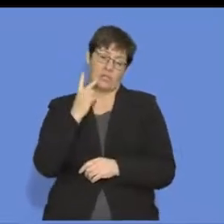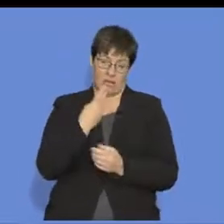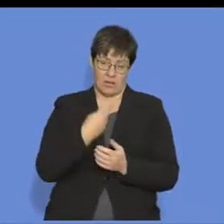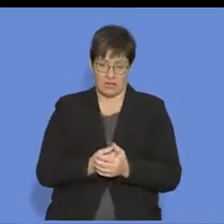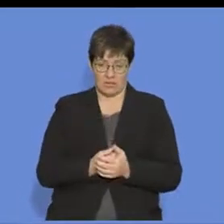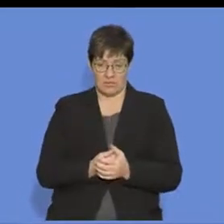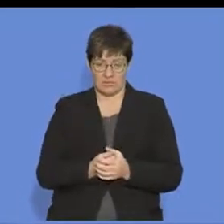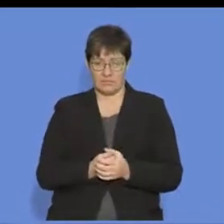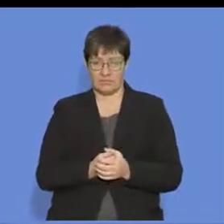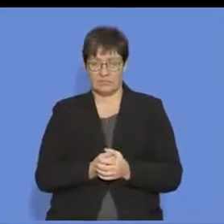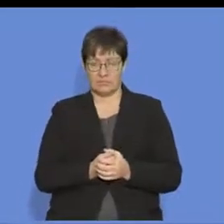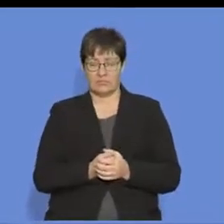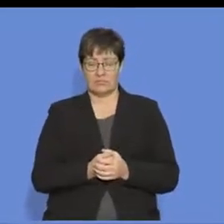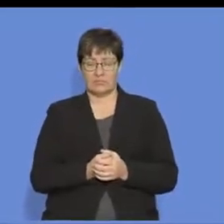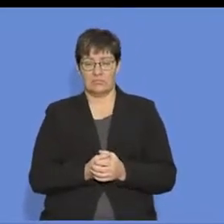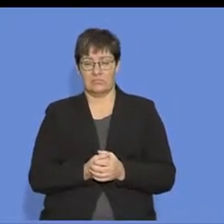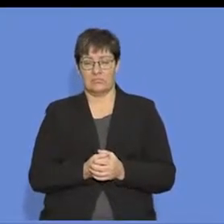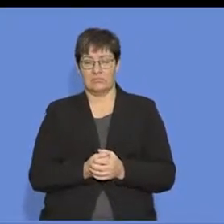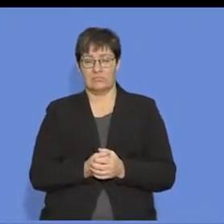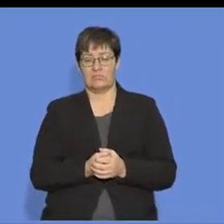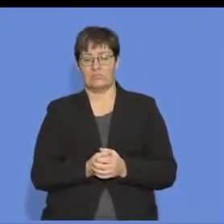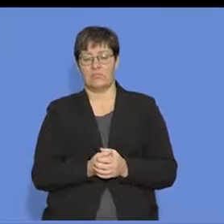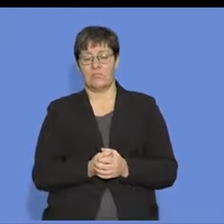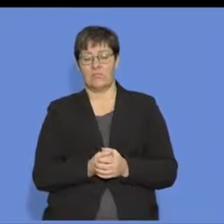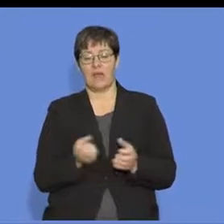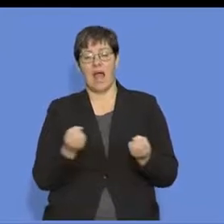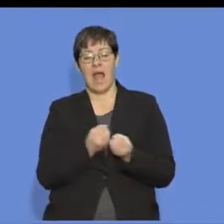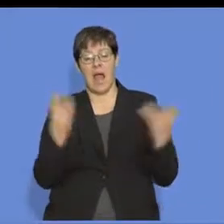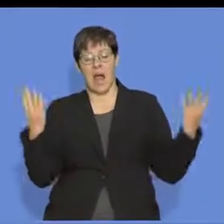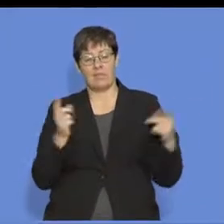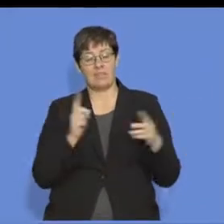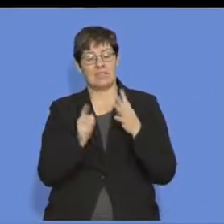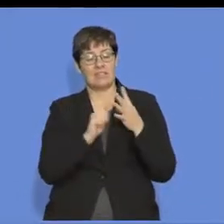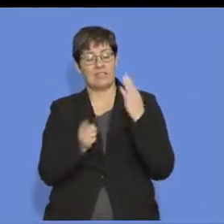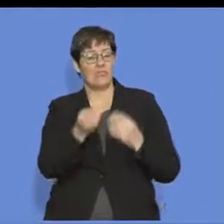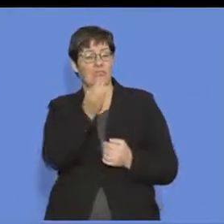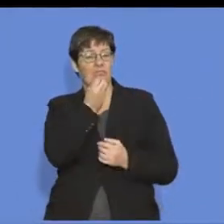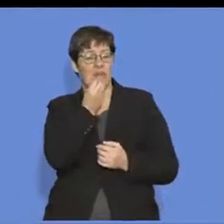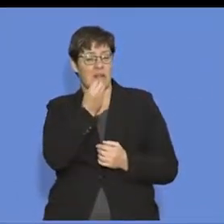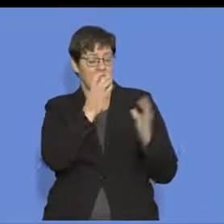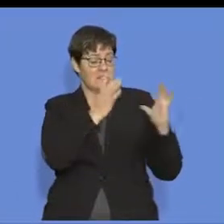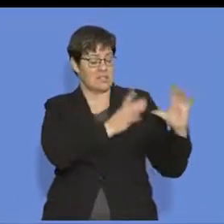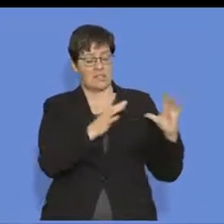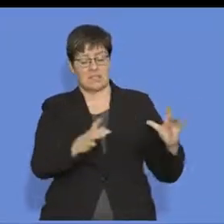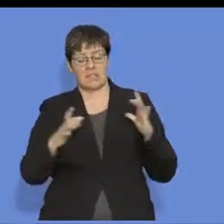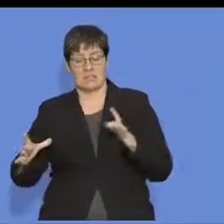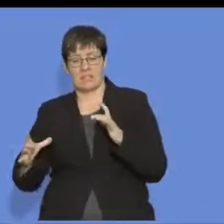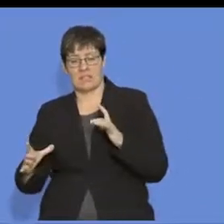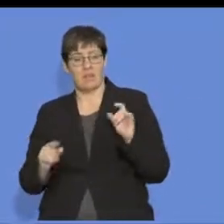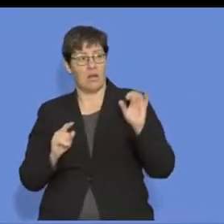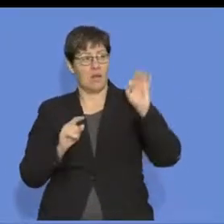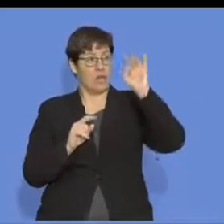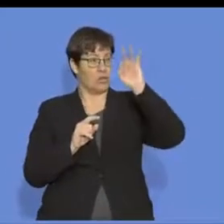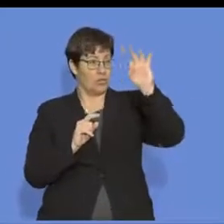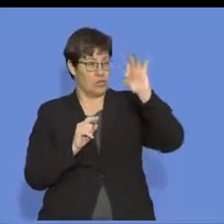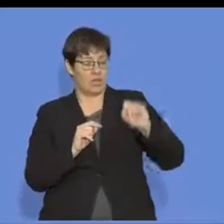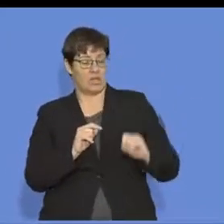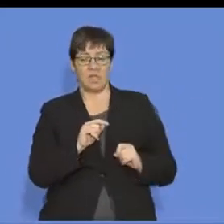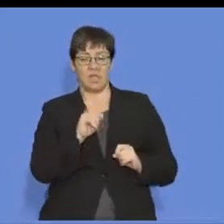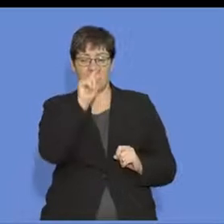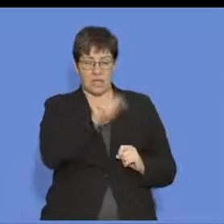vegetable. So the question is, how many different meals can be made using these